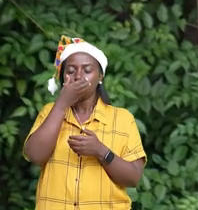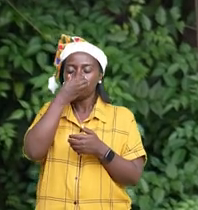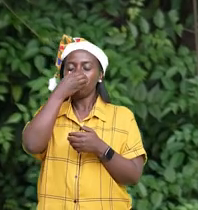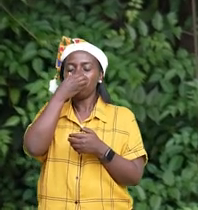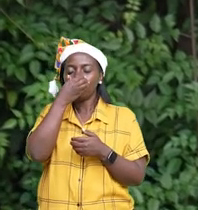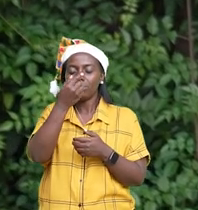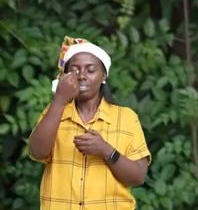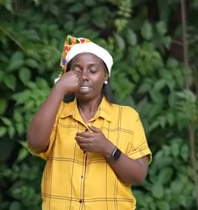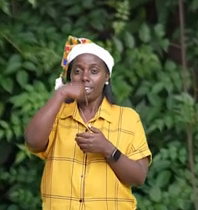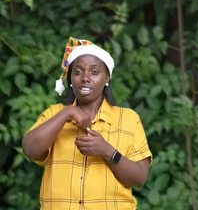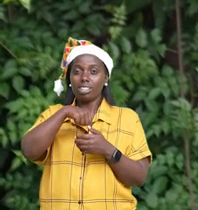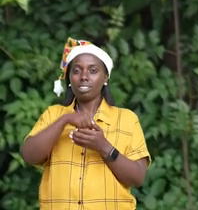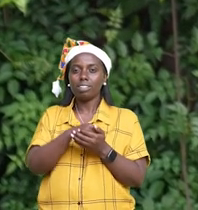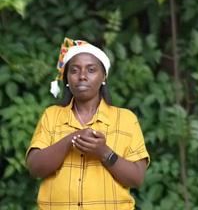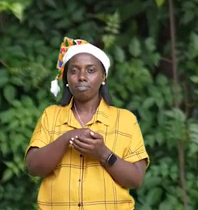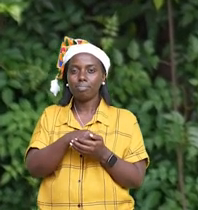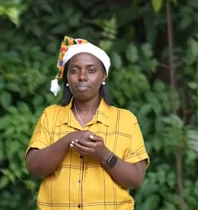Breathe in,